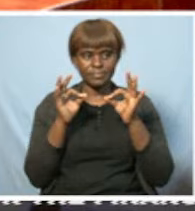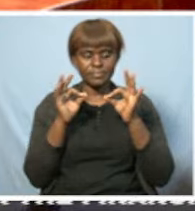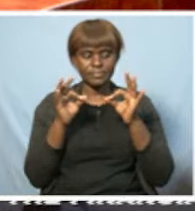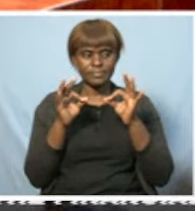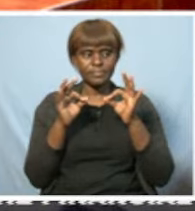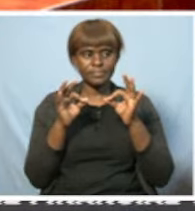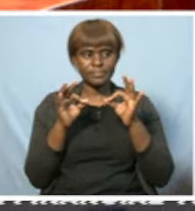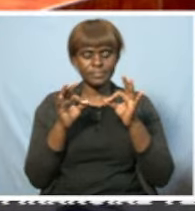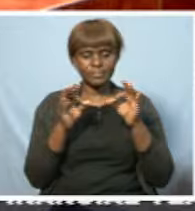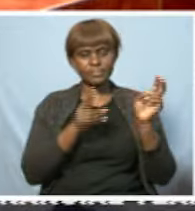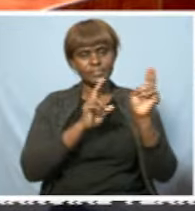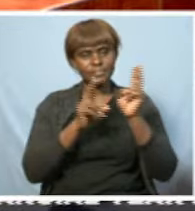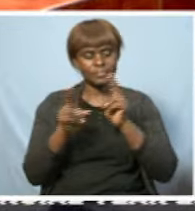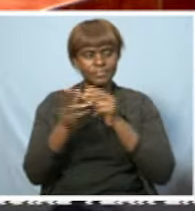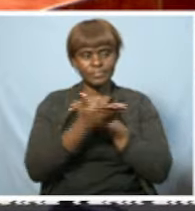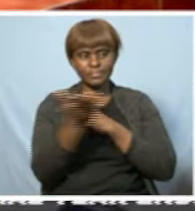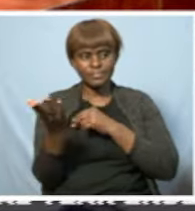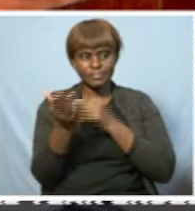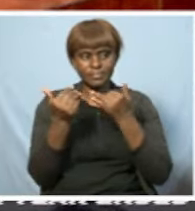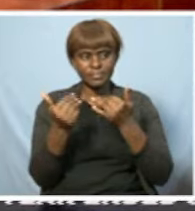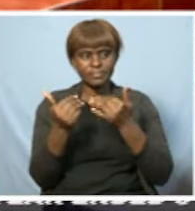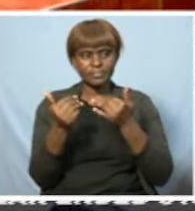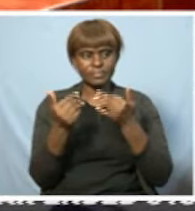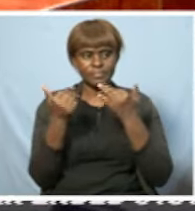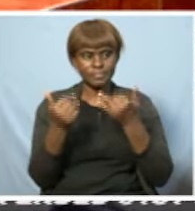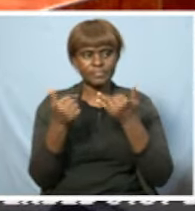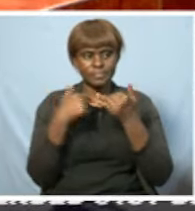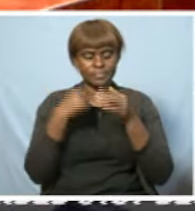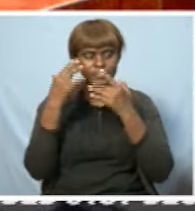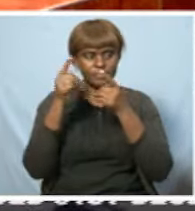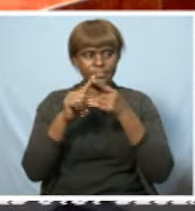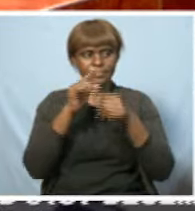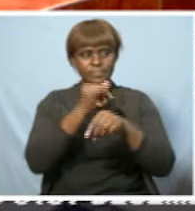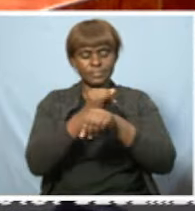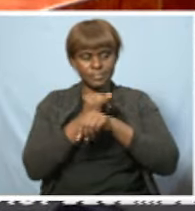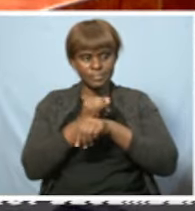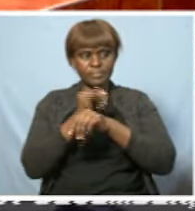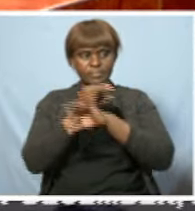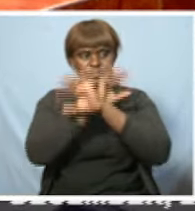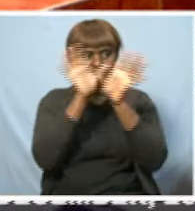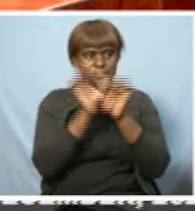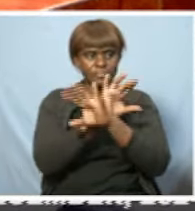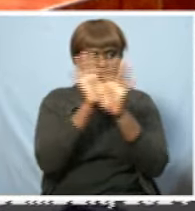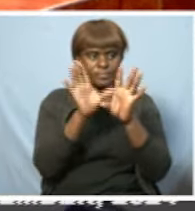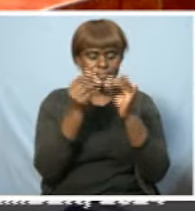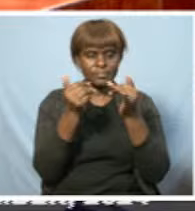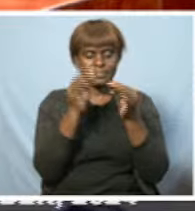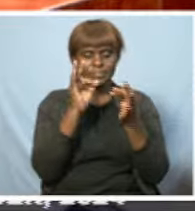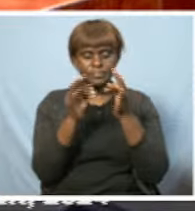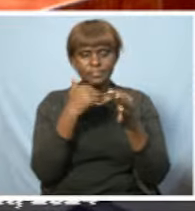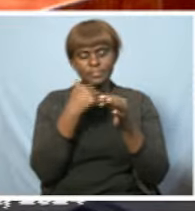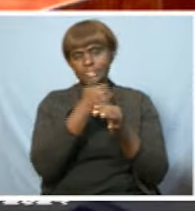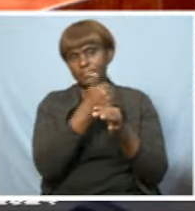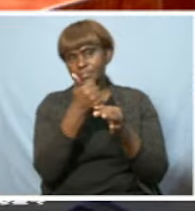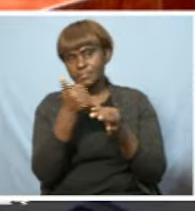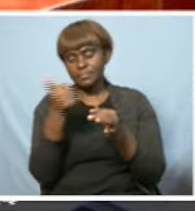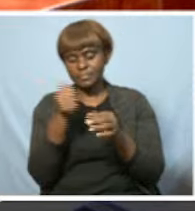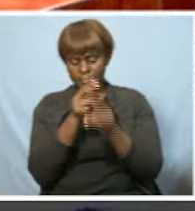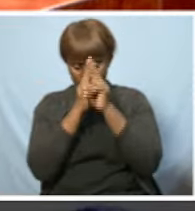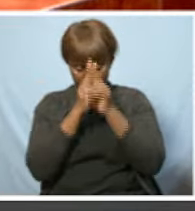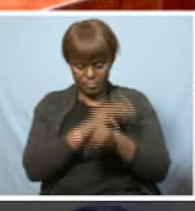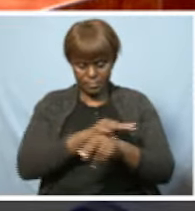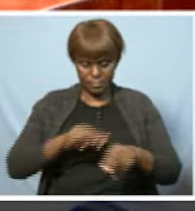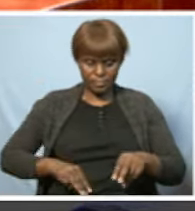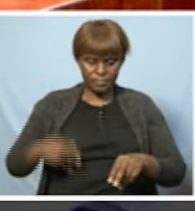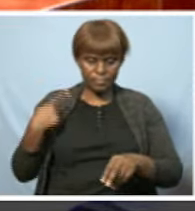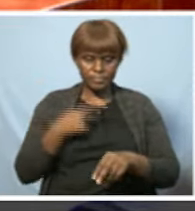memorandum response. I now wish to invite points of clarifications, if any, from the honorable members of the